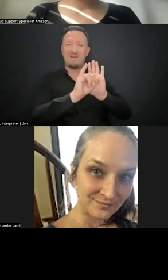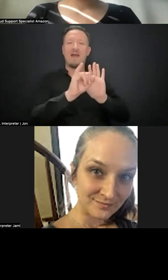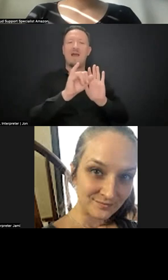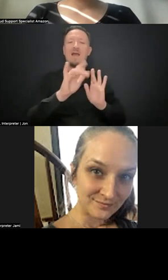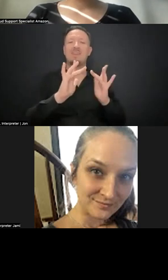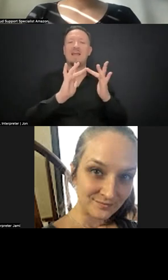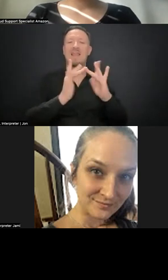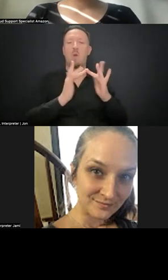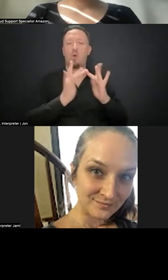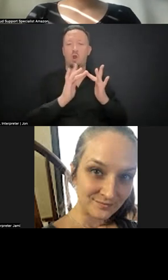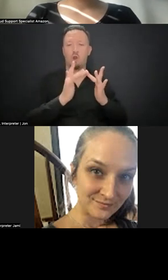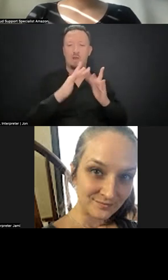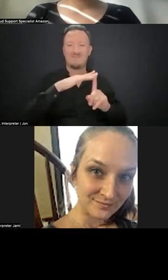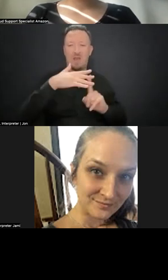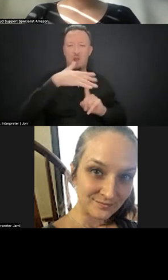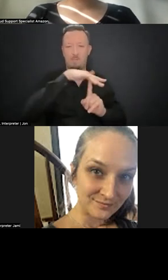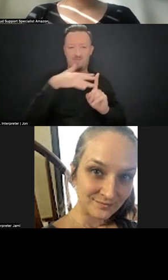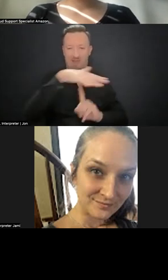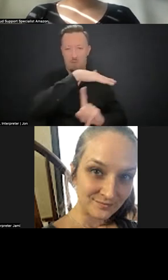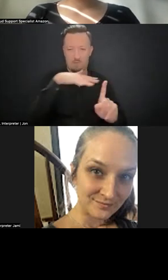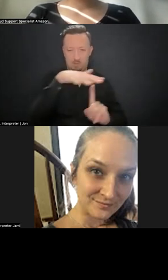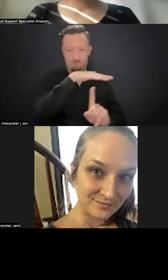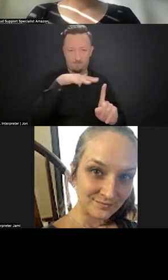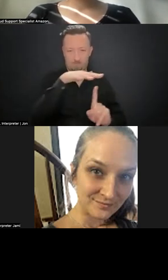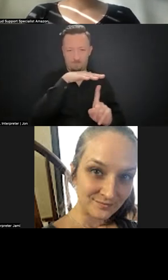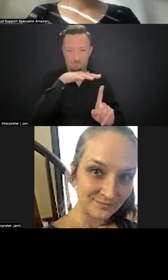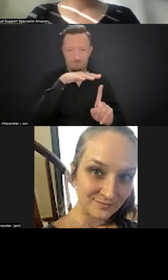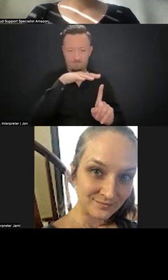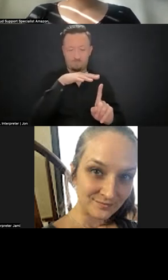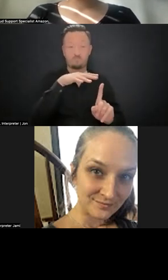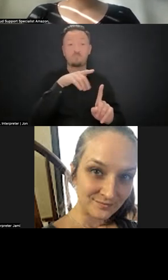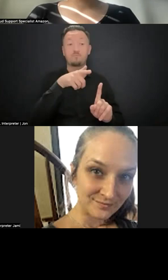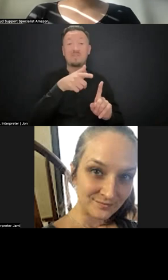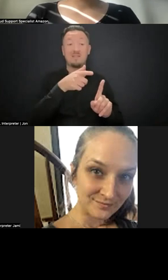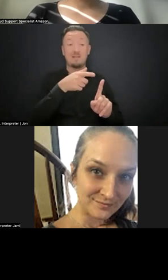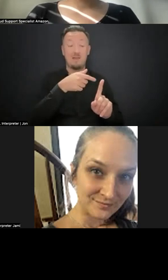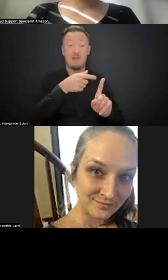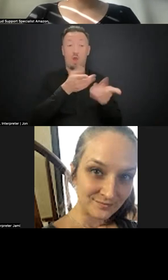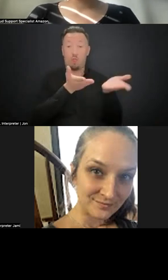We're defining the actual servers